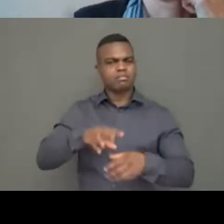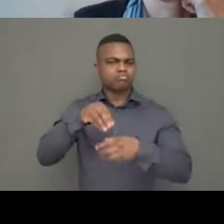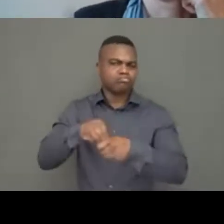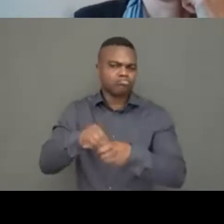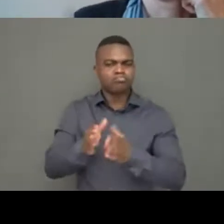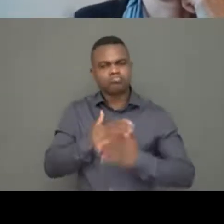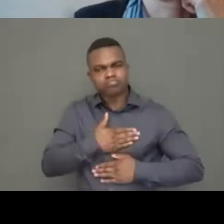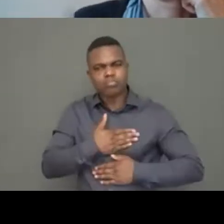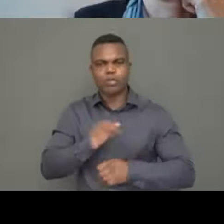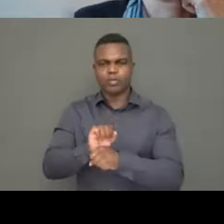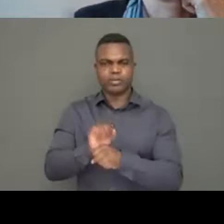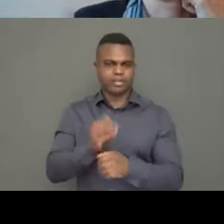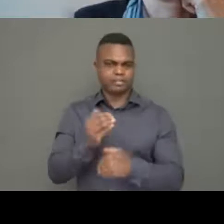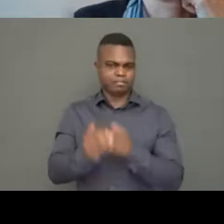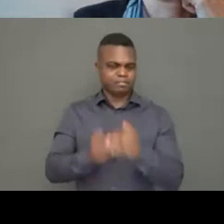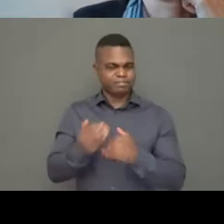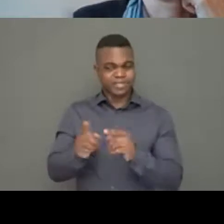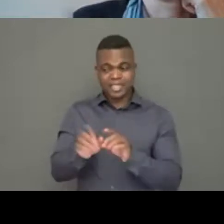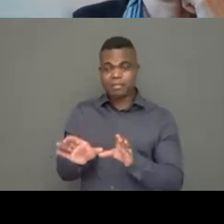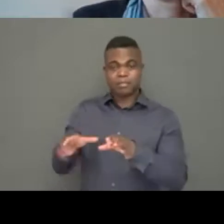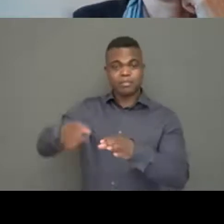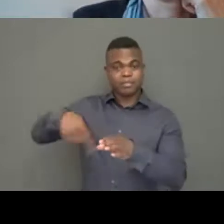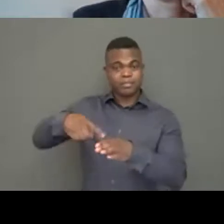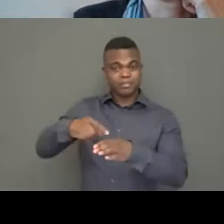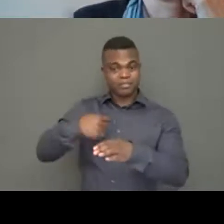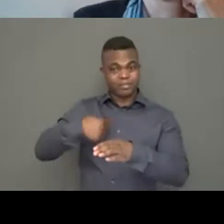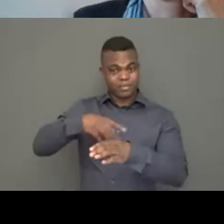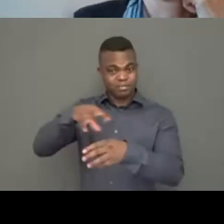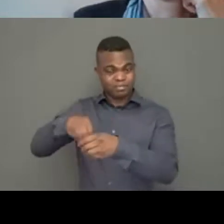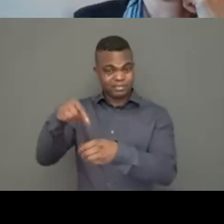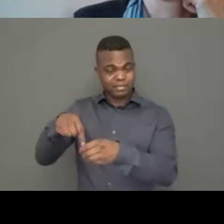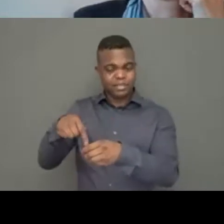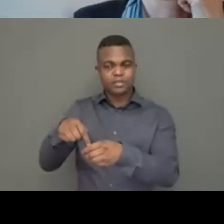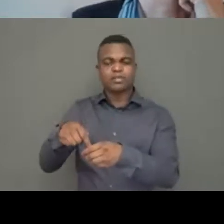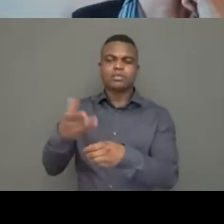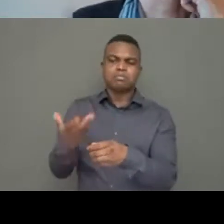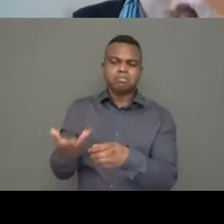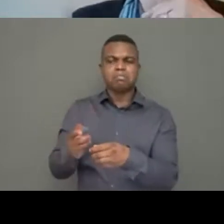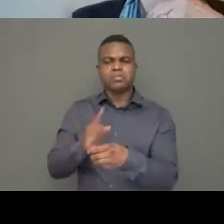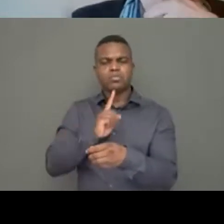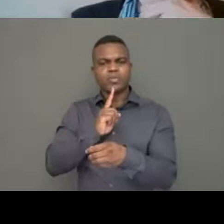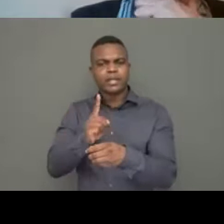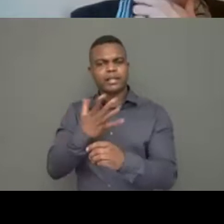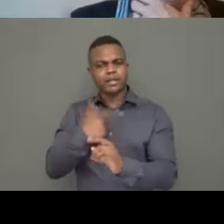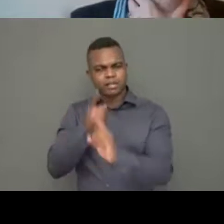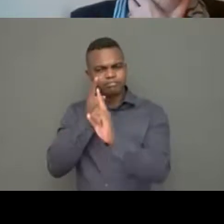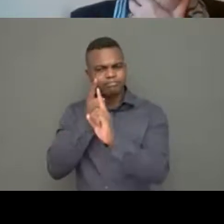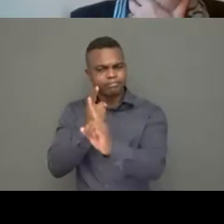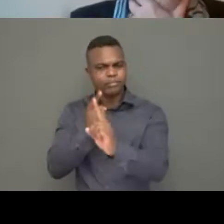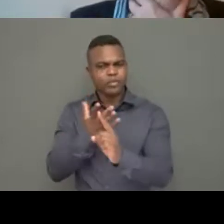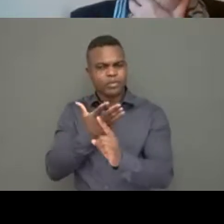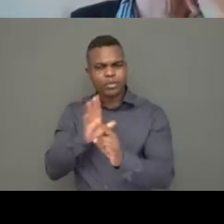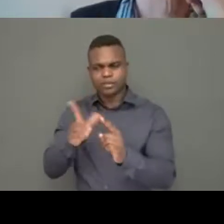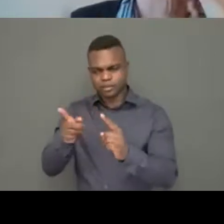ministry, to really fulfill the vision and what we want to achieve. So with this development cooperation side,